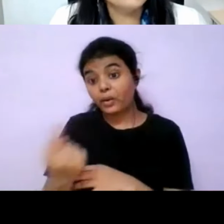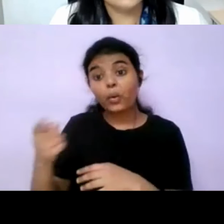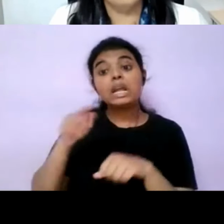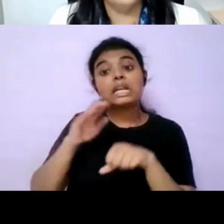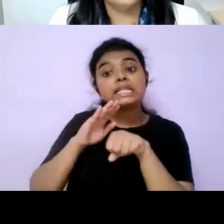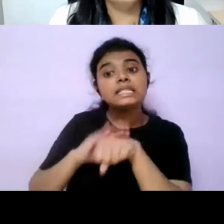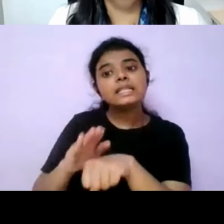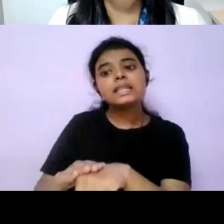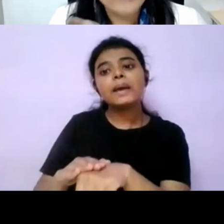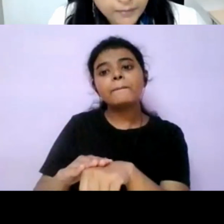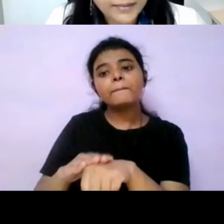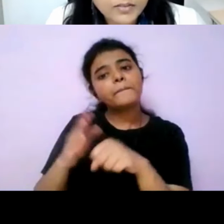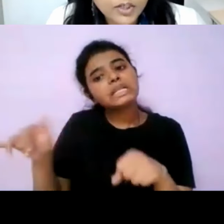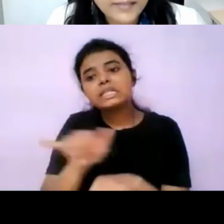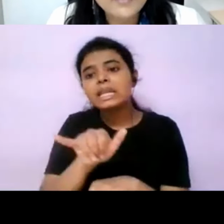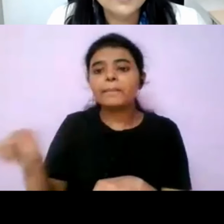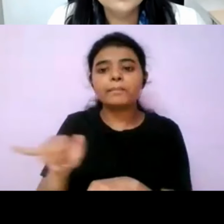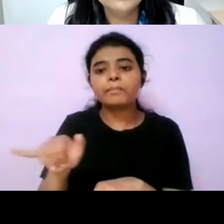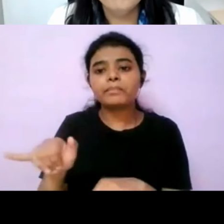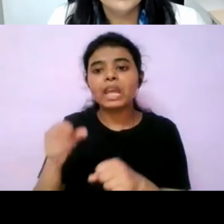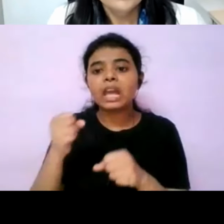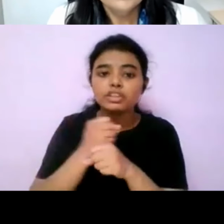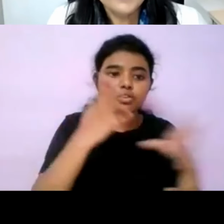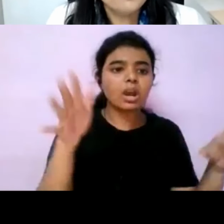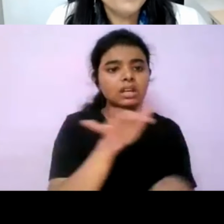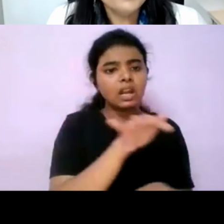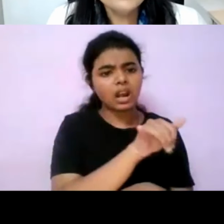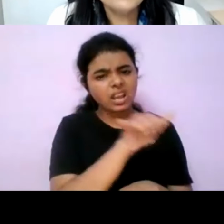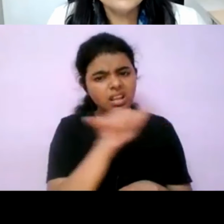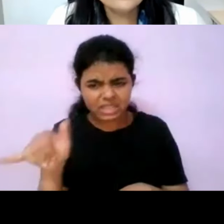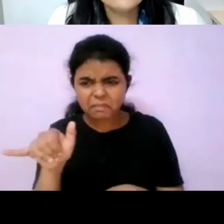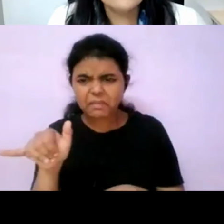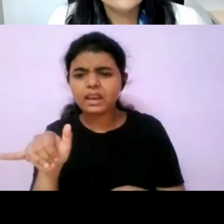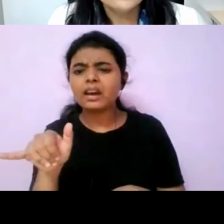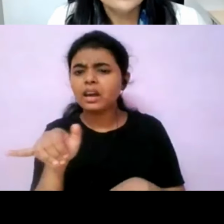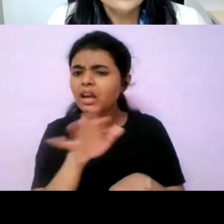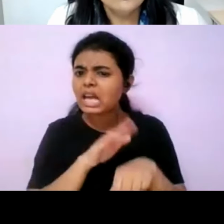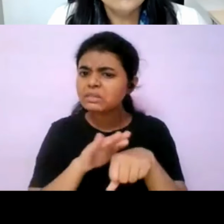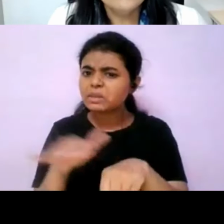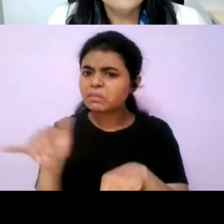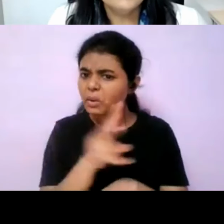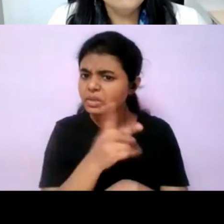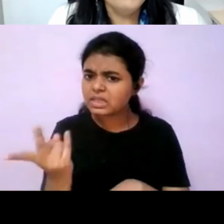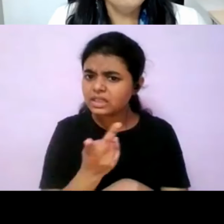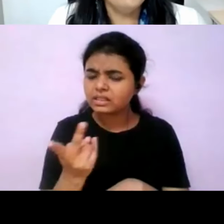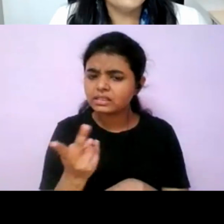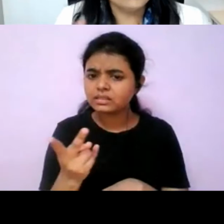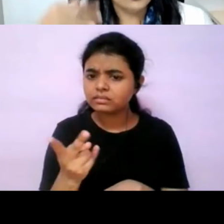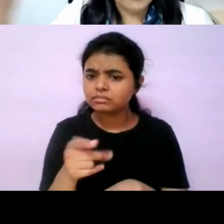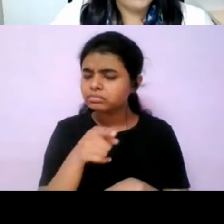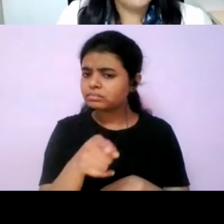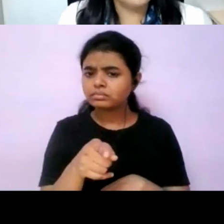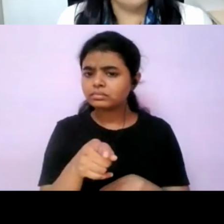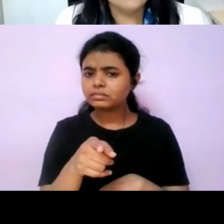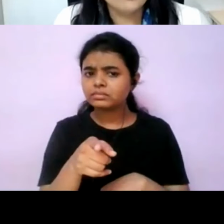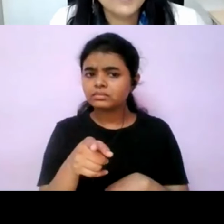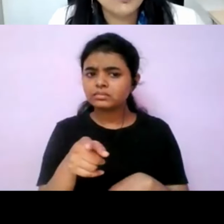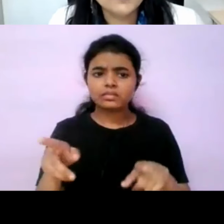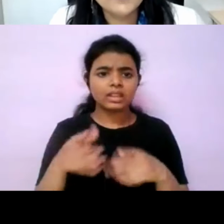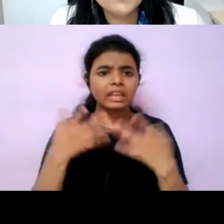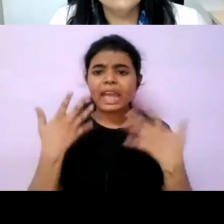of discrimination to women in general, they experienced this, without being placed on a pedestal